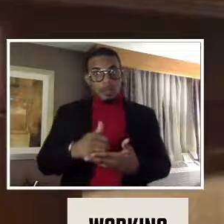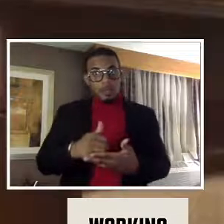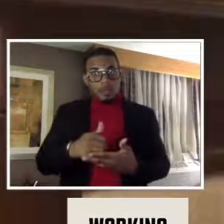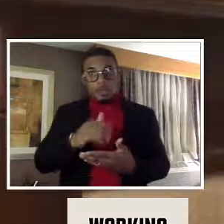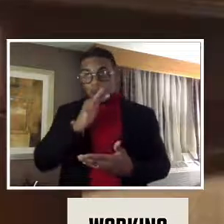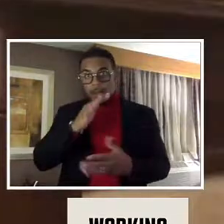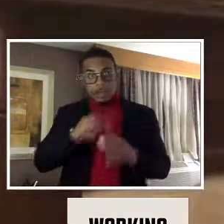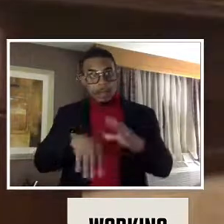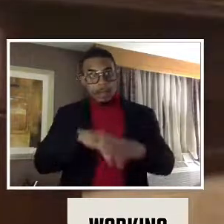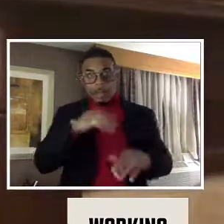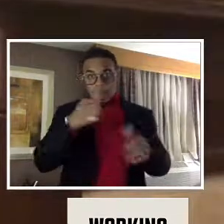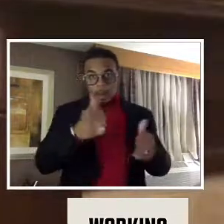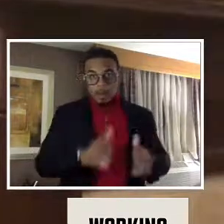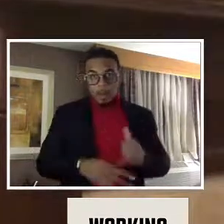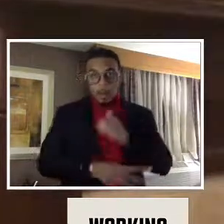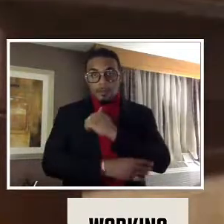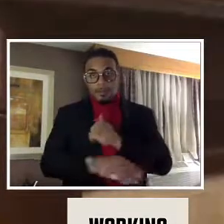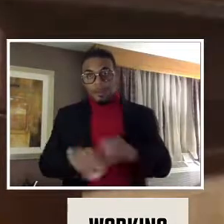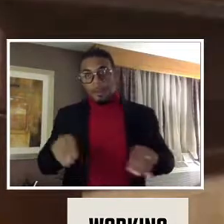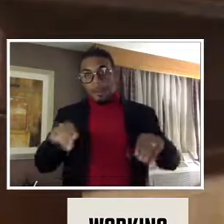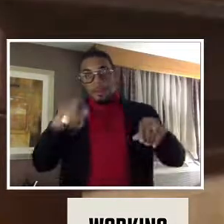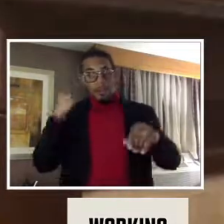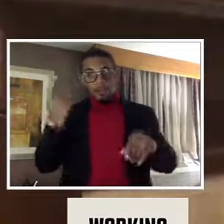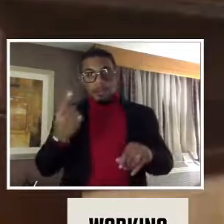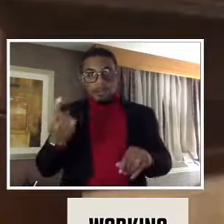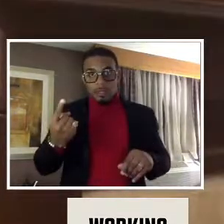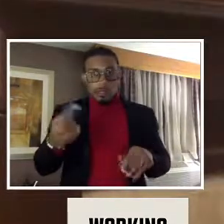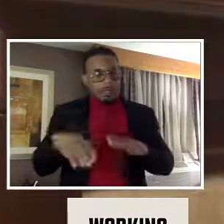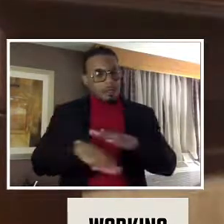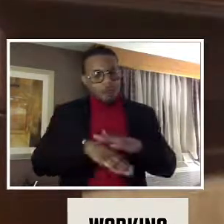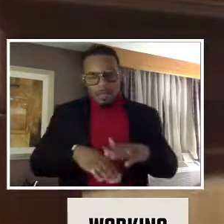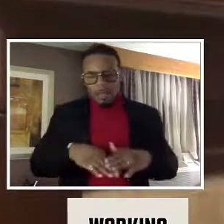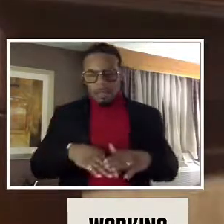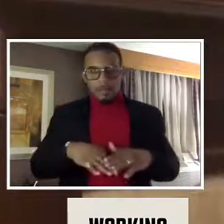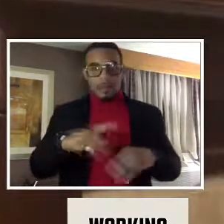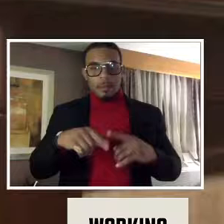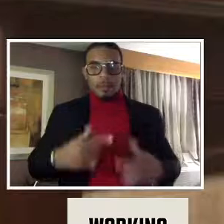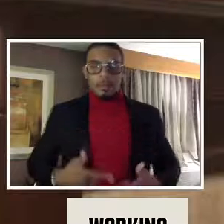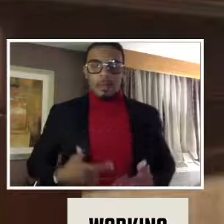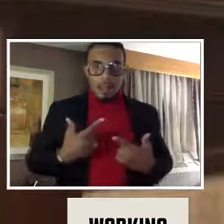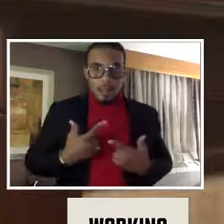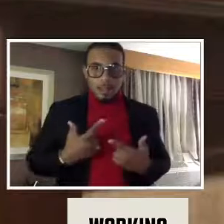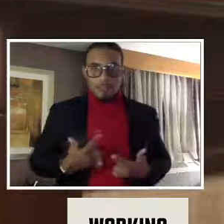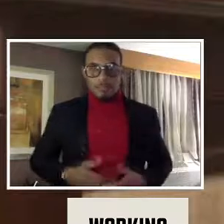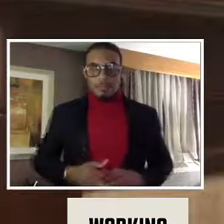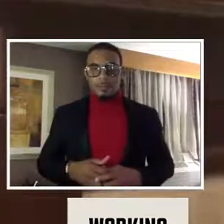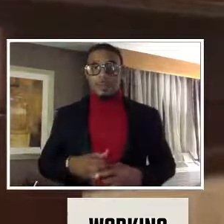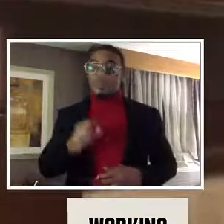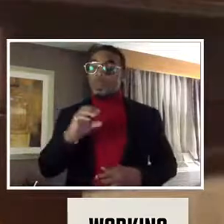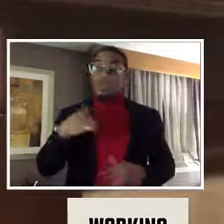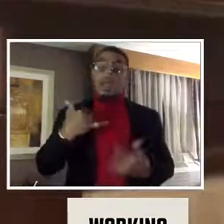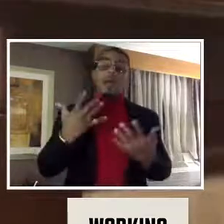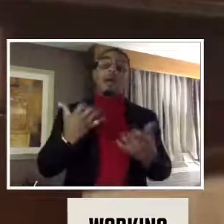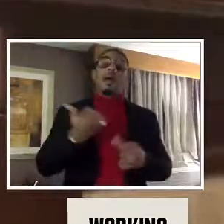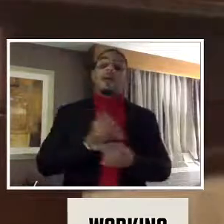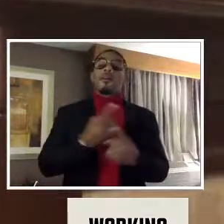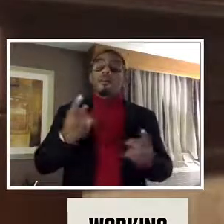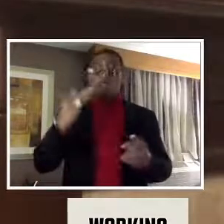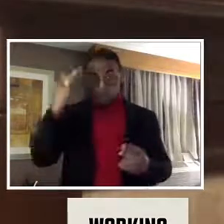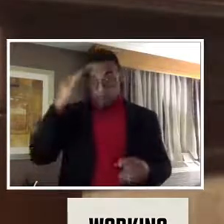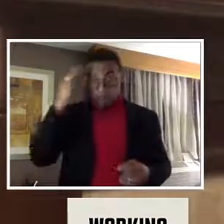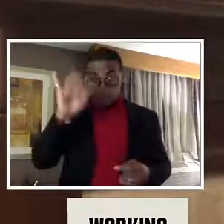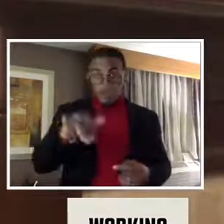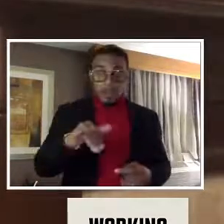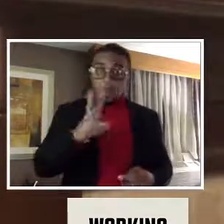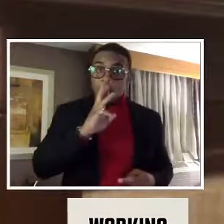mother get out of poverty, to be able to pay for something that is very much about life and living. And so I just want everyone to know